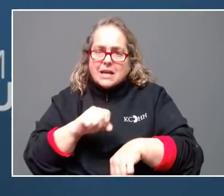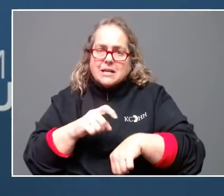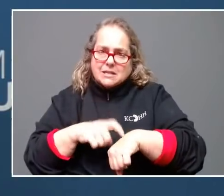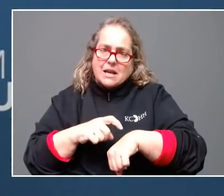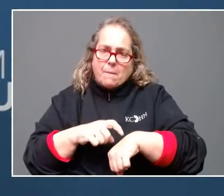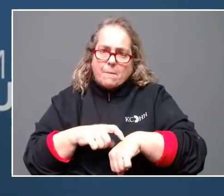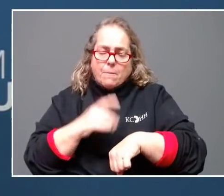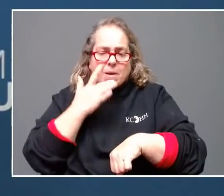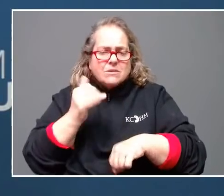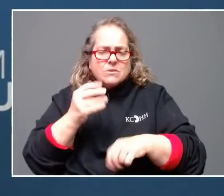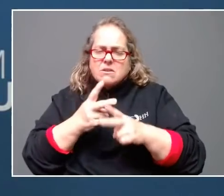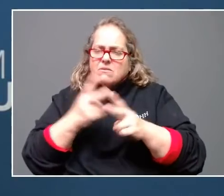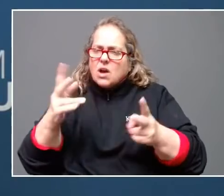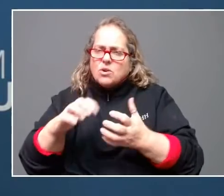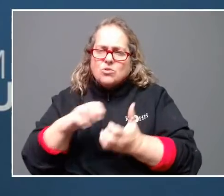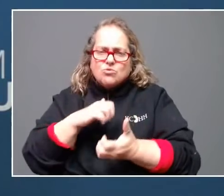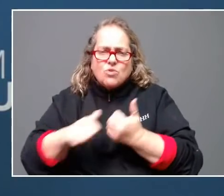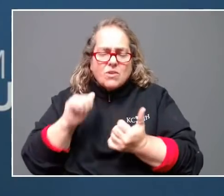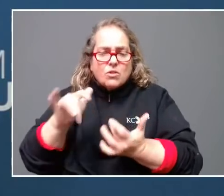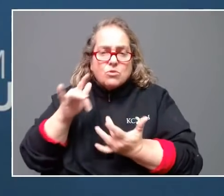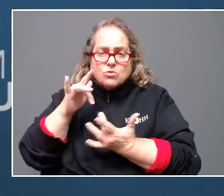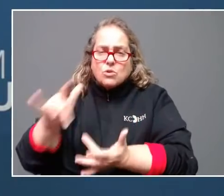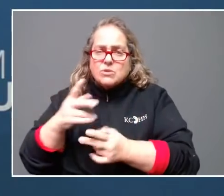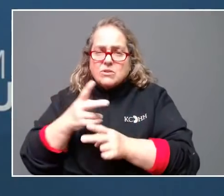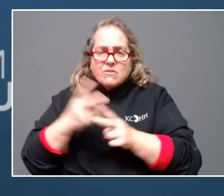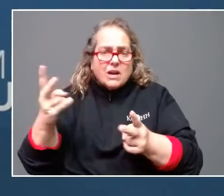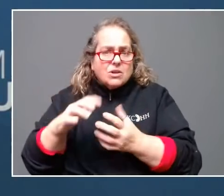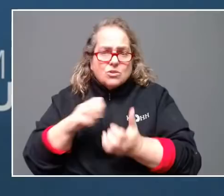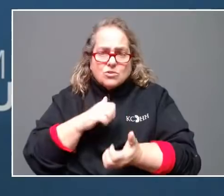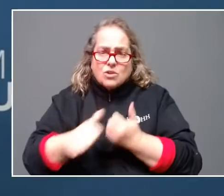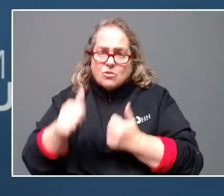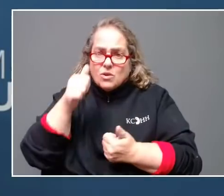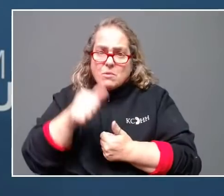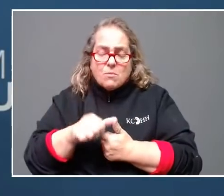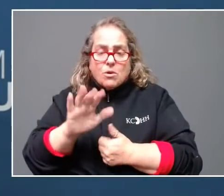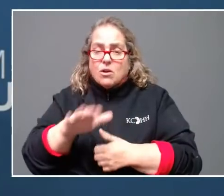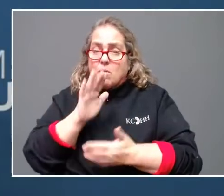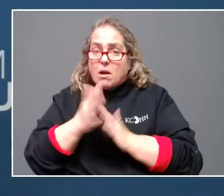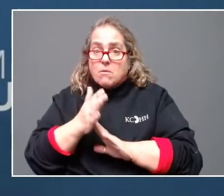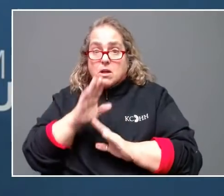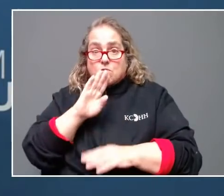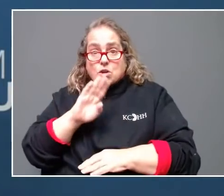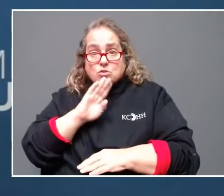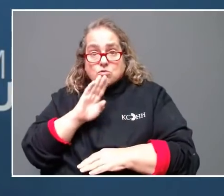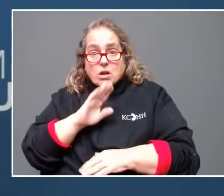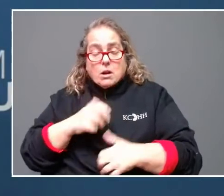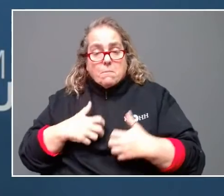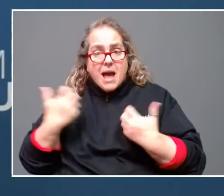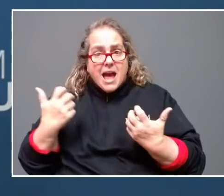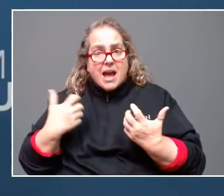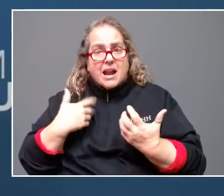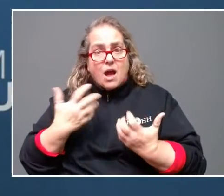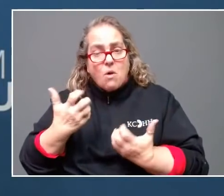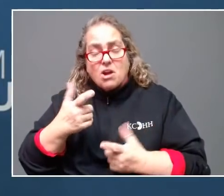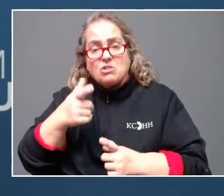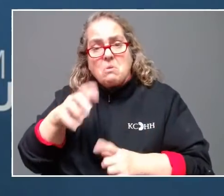destructive these storms are. And let's not get frustrated. Let's not attack those that are out